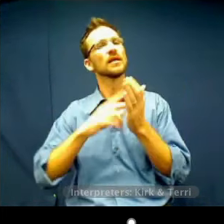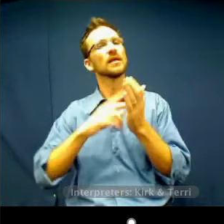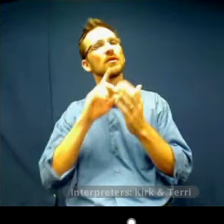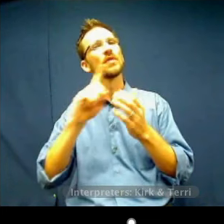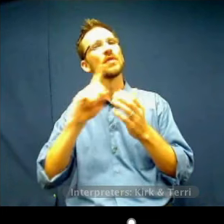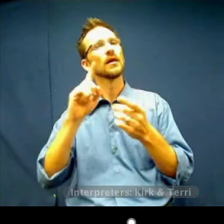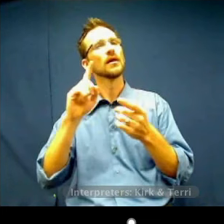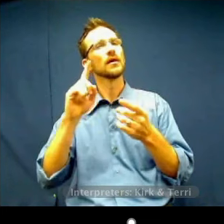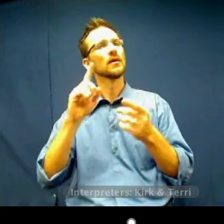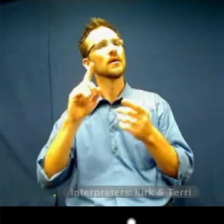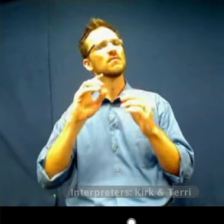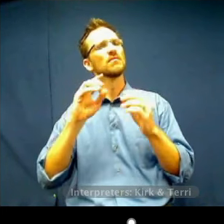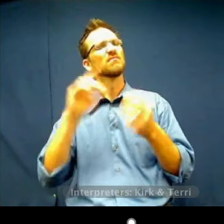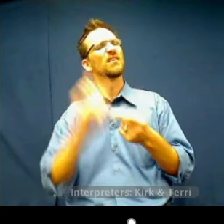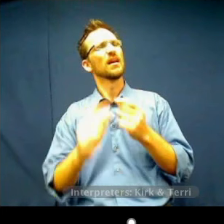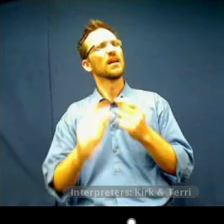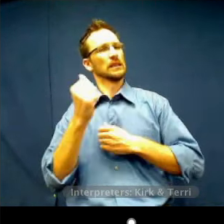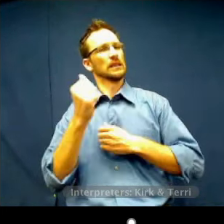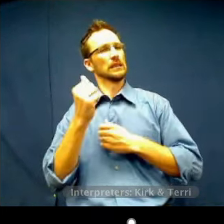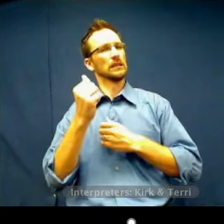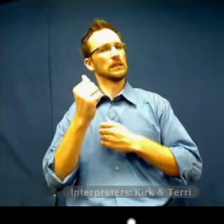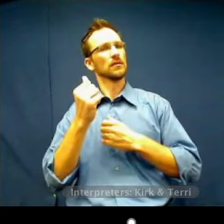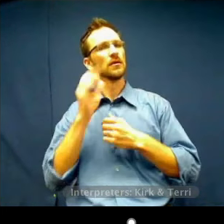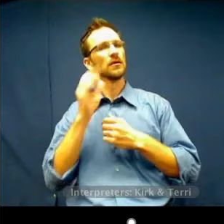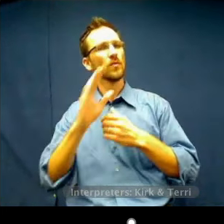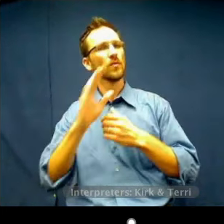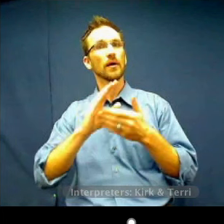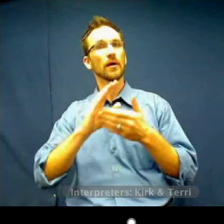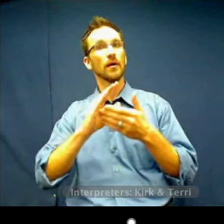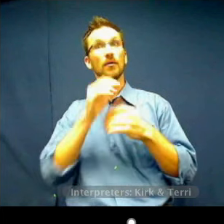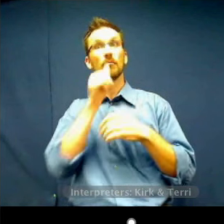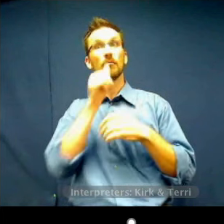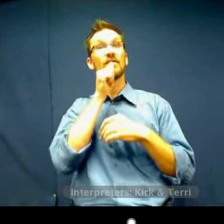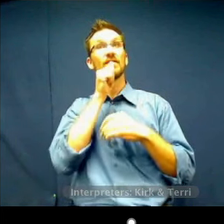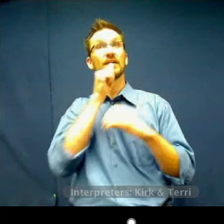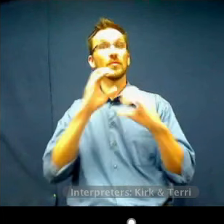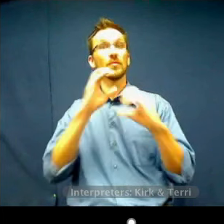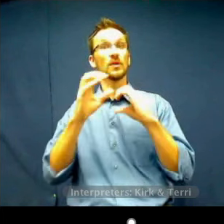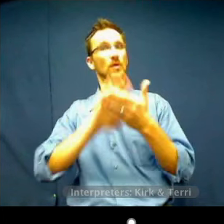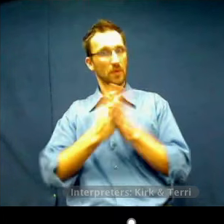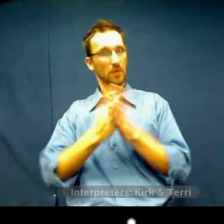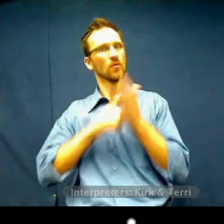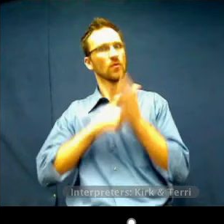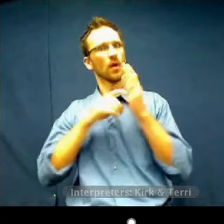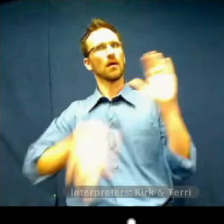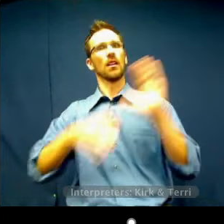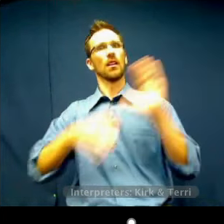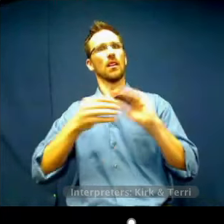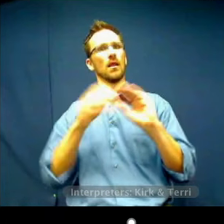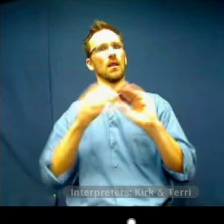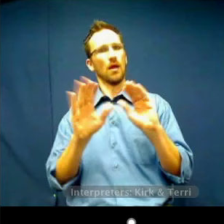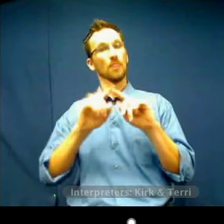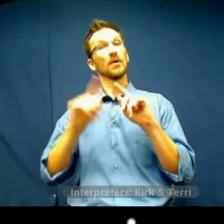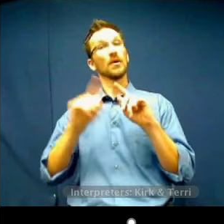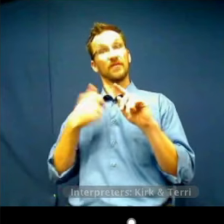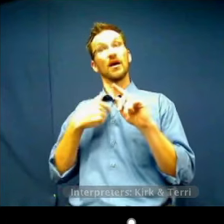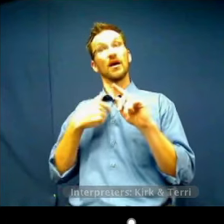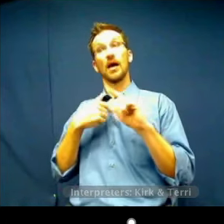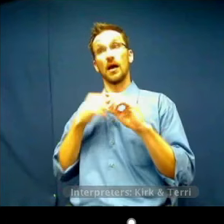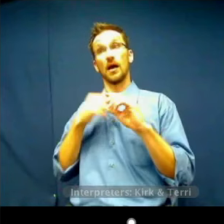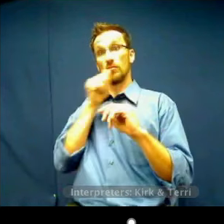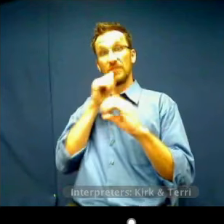working from privileged communications to public than if I were working privileged communications to a court